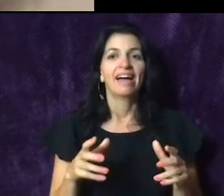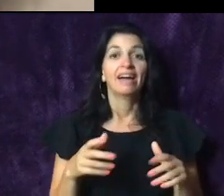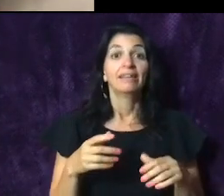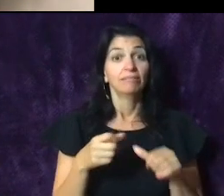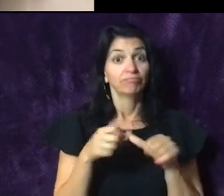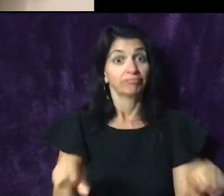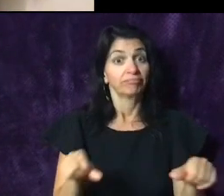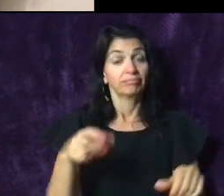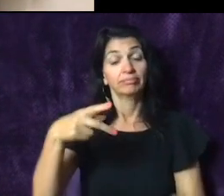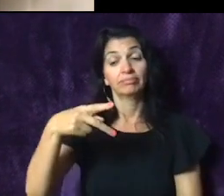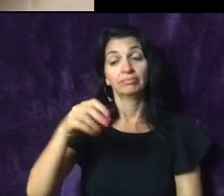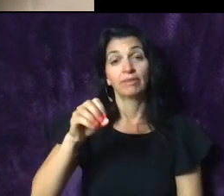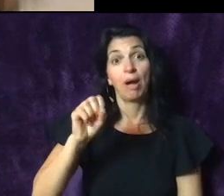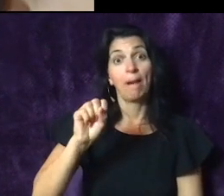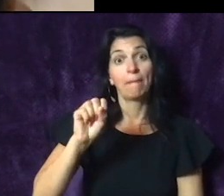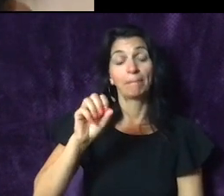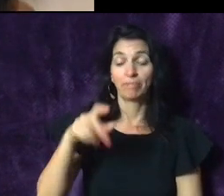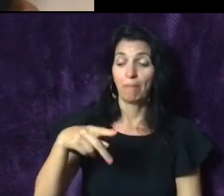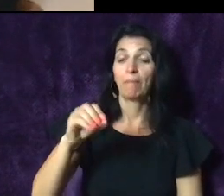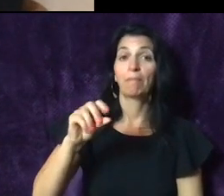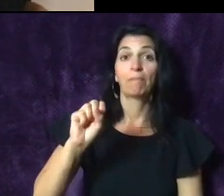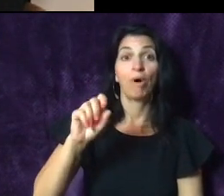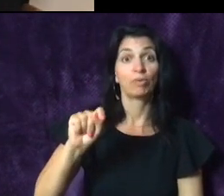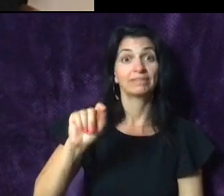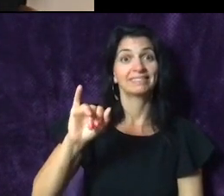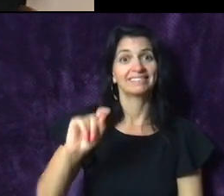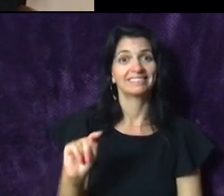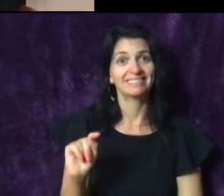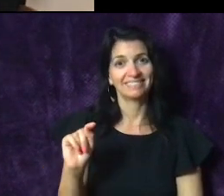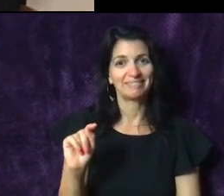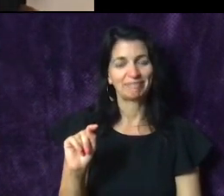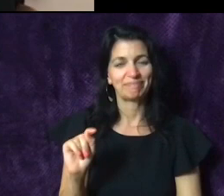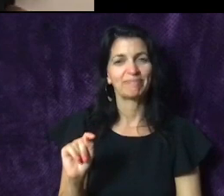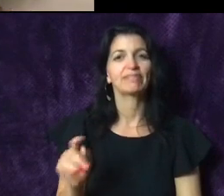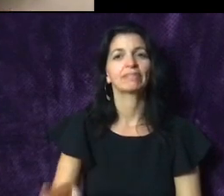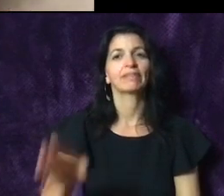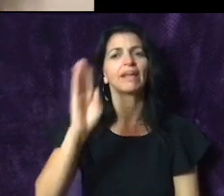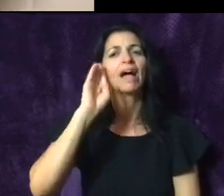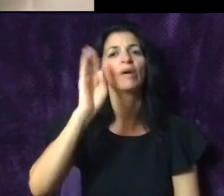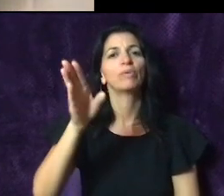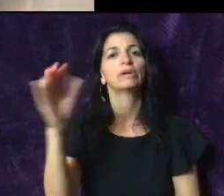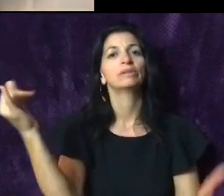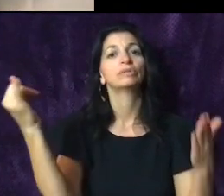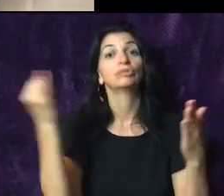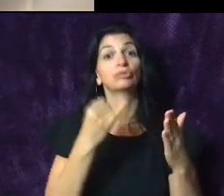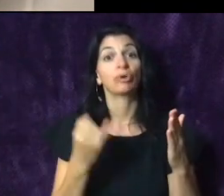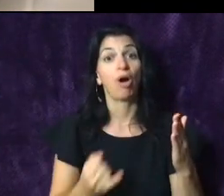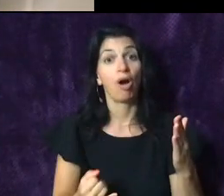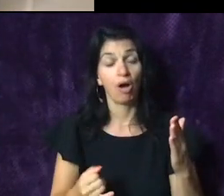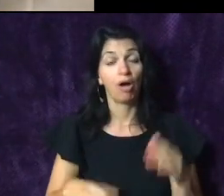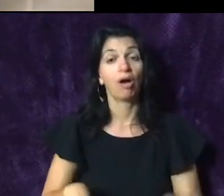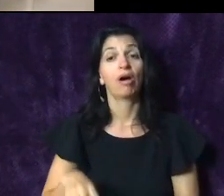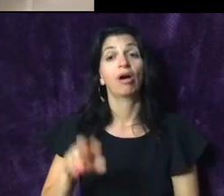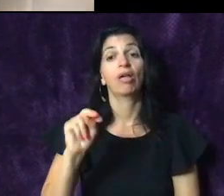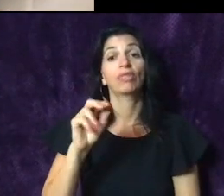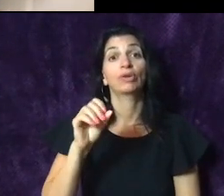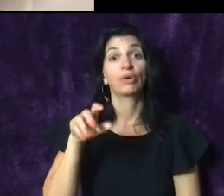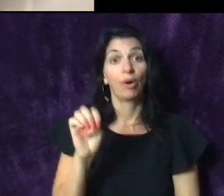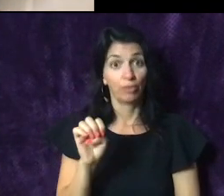some Post-its. And the Post-its are going to go, I'm going to draw the